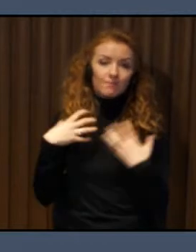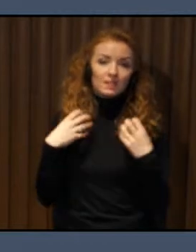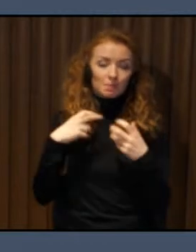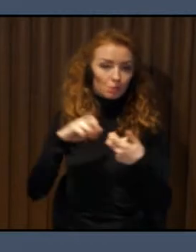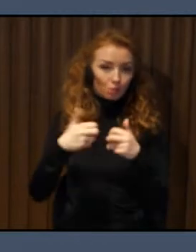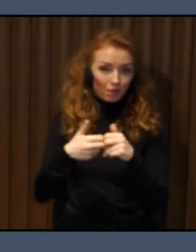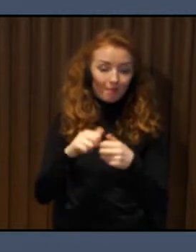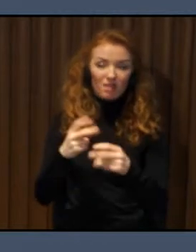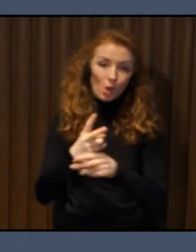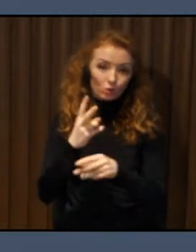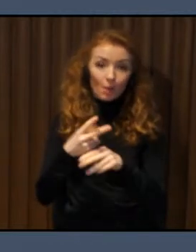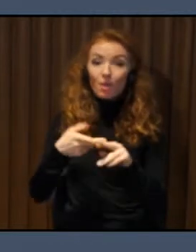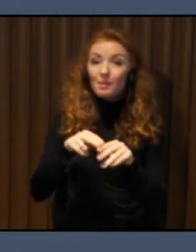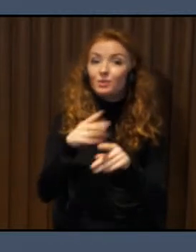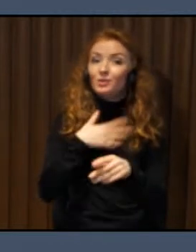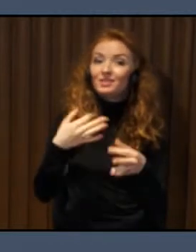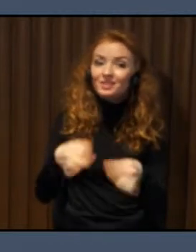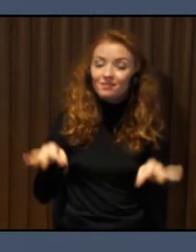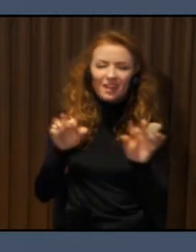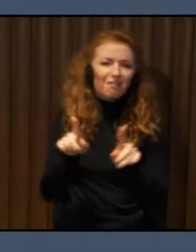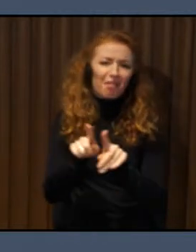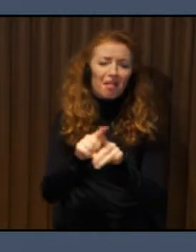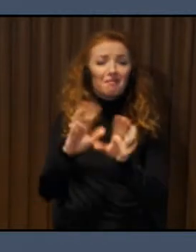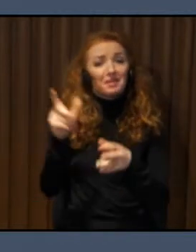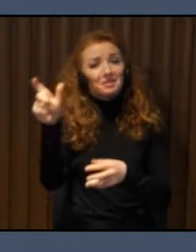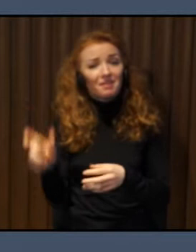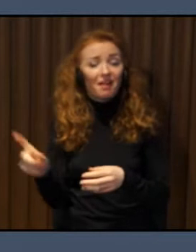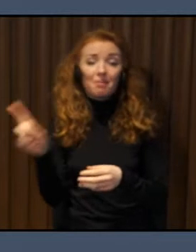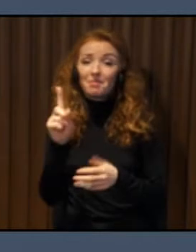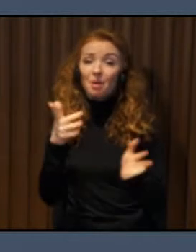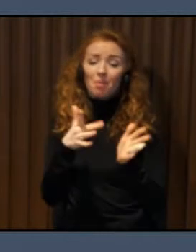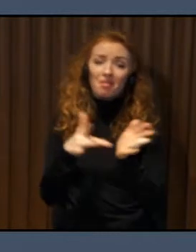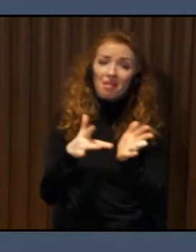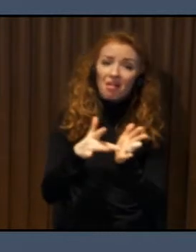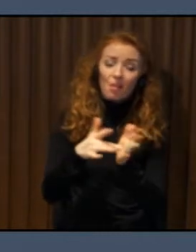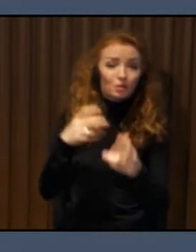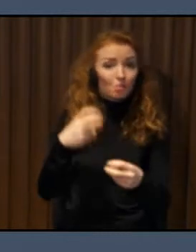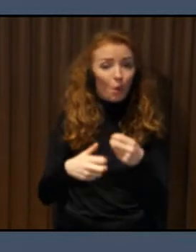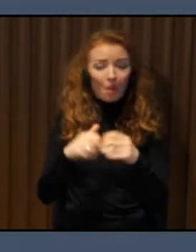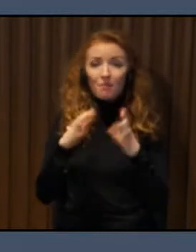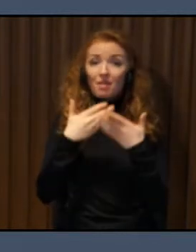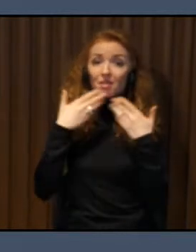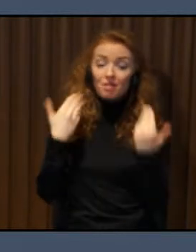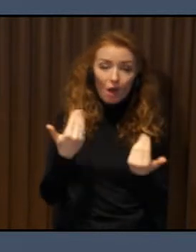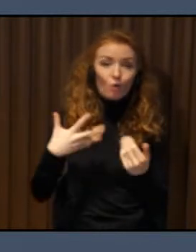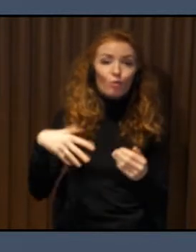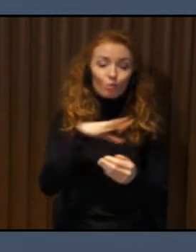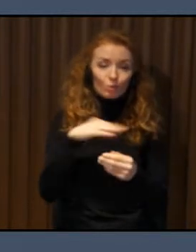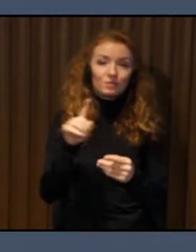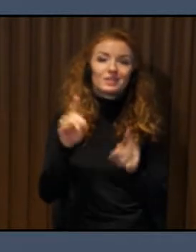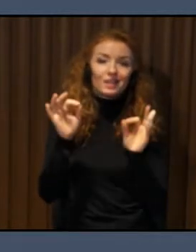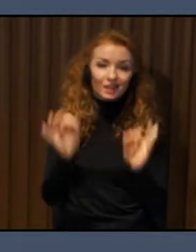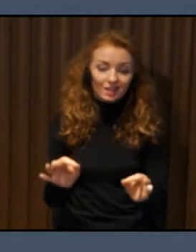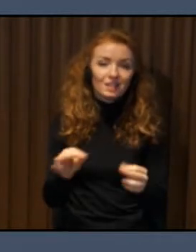disability or I don't have, I have the right to take my kid to the first day to school, to be by my wife when she's giving